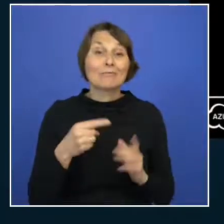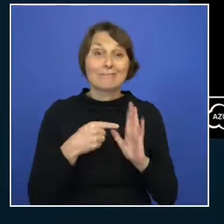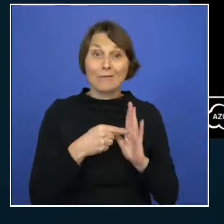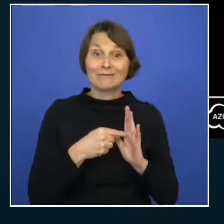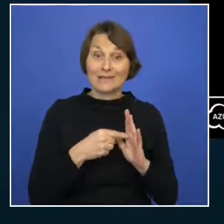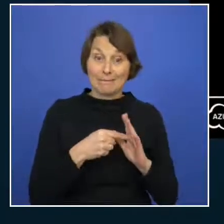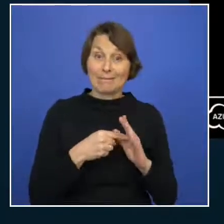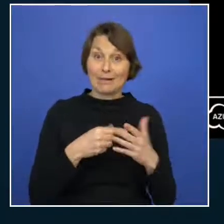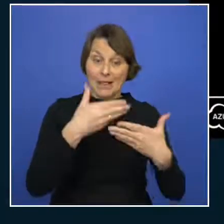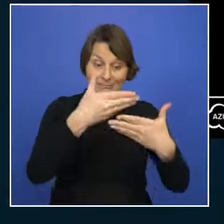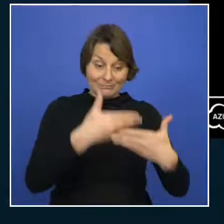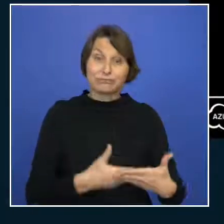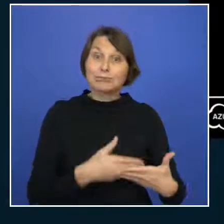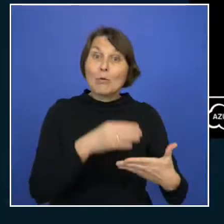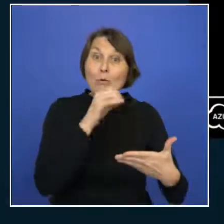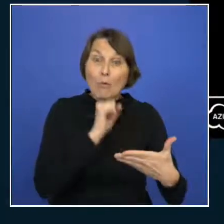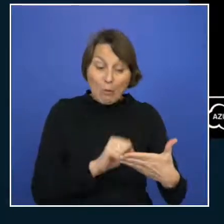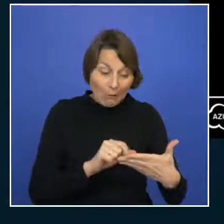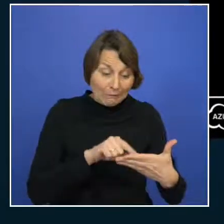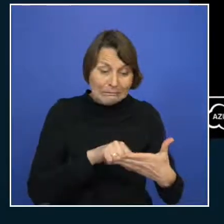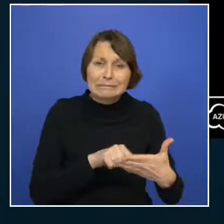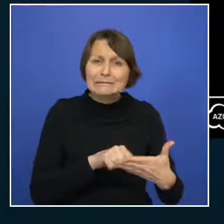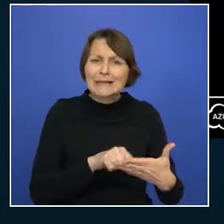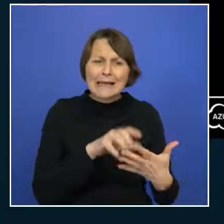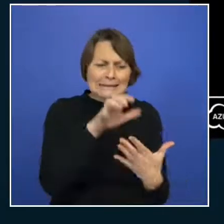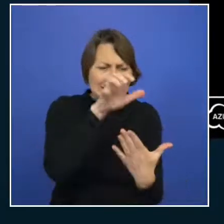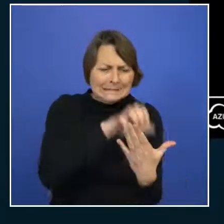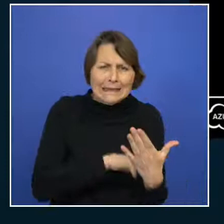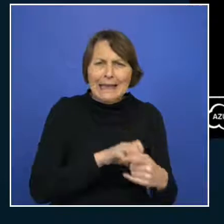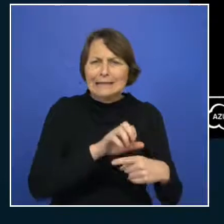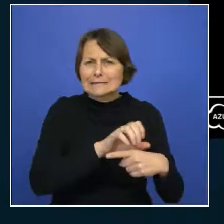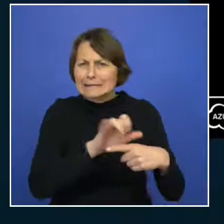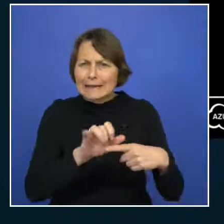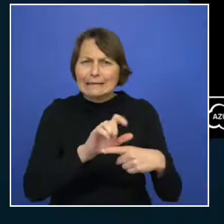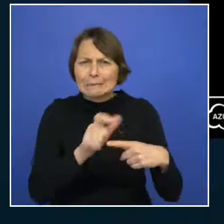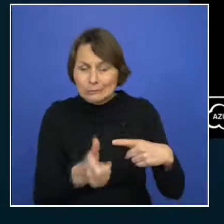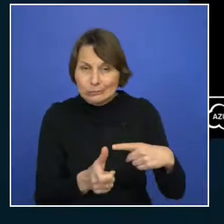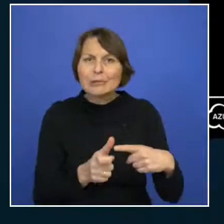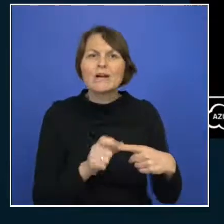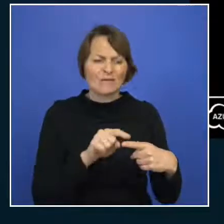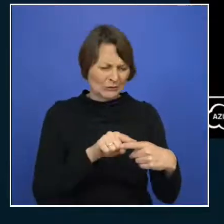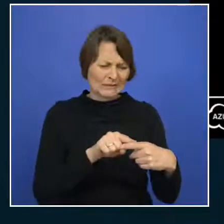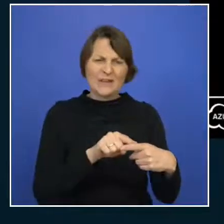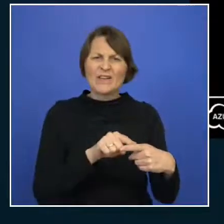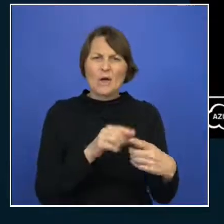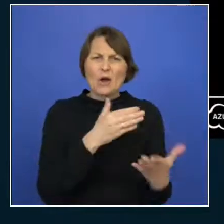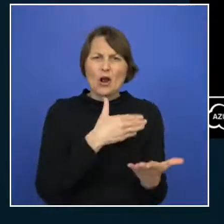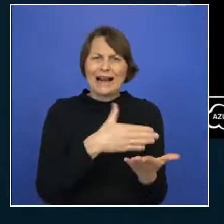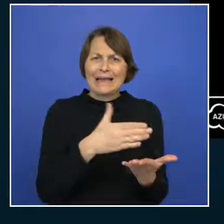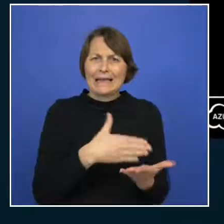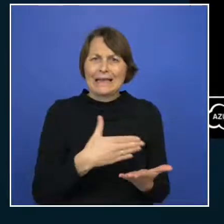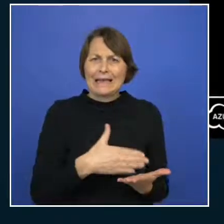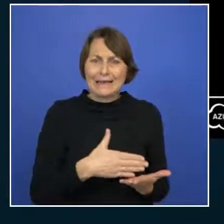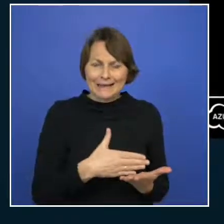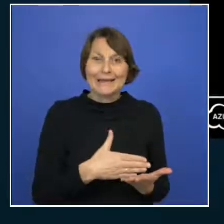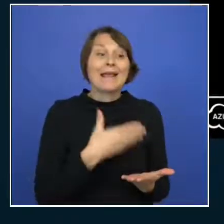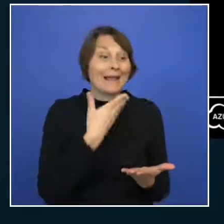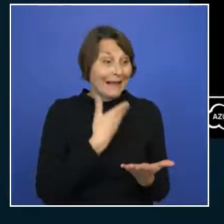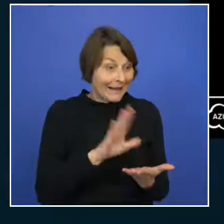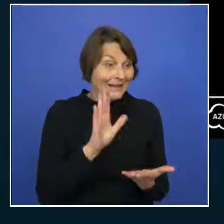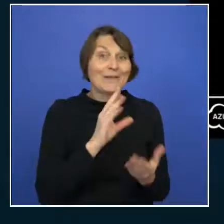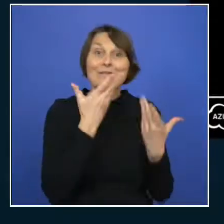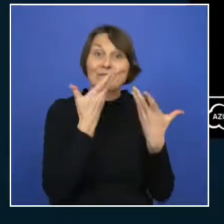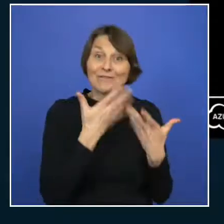old tech, scrappy data, it needs to be fixed first. And we need to clean up outdated and old